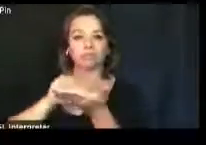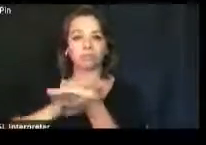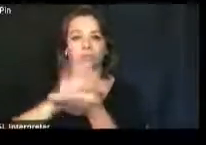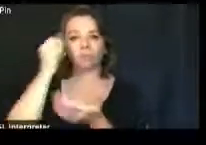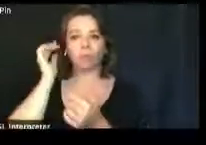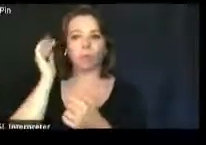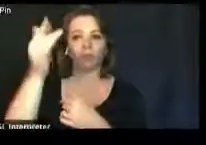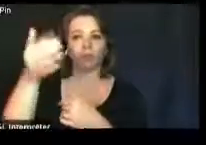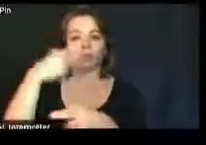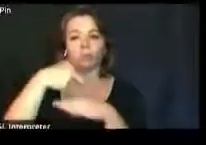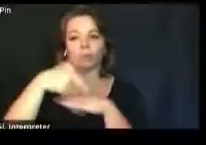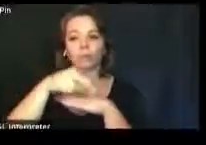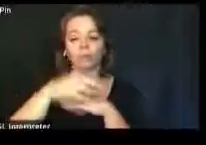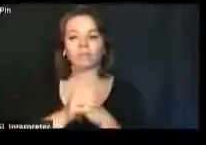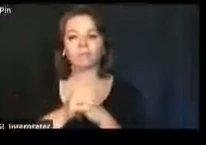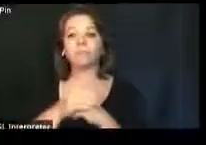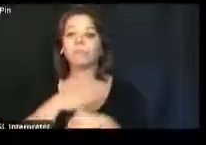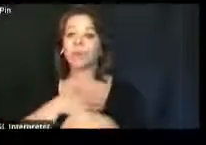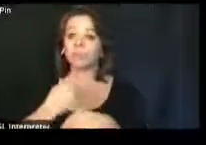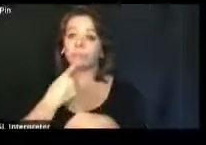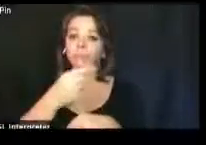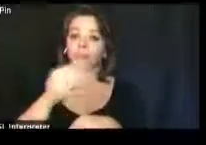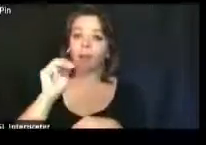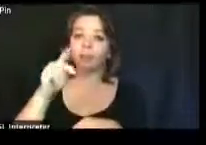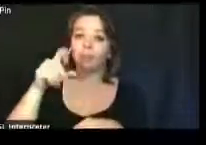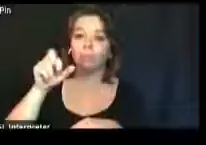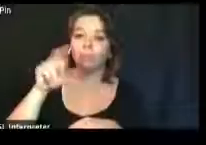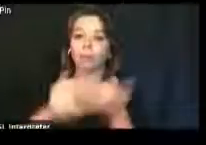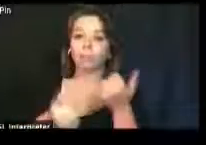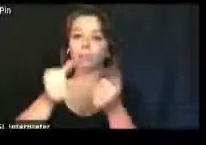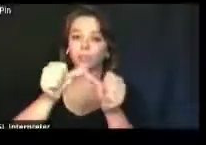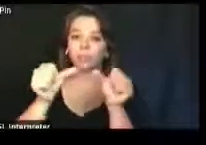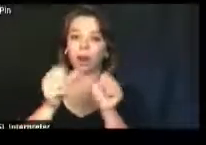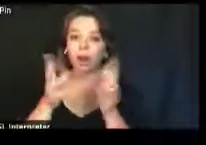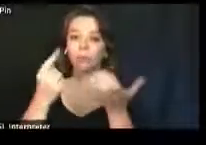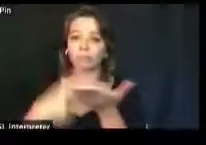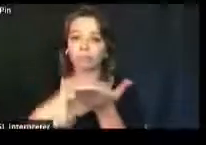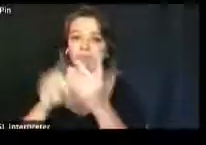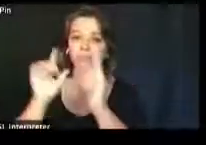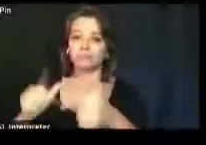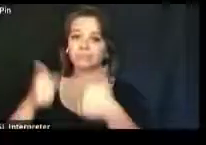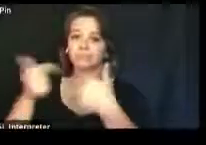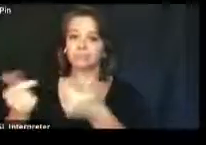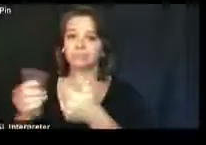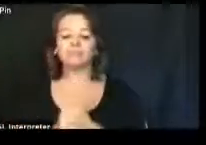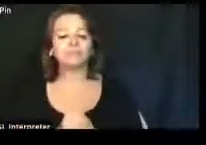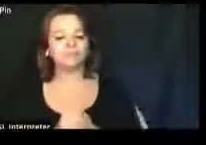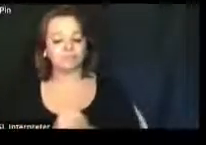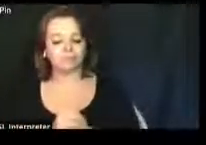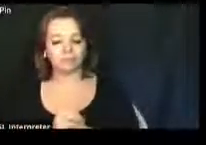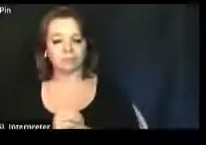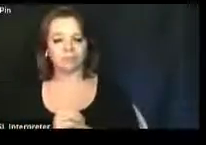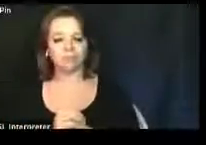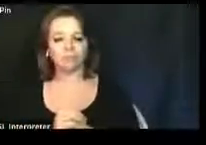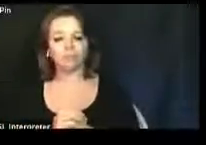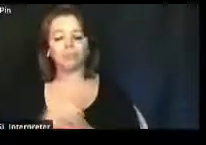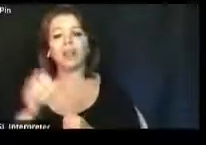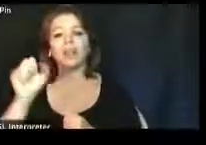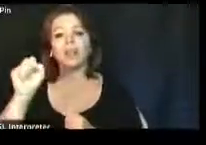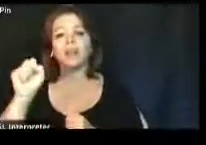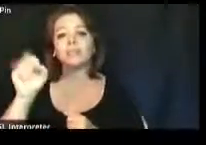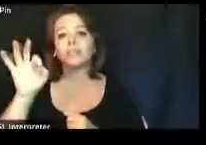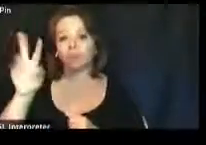reference. And if you'll Okay. please let the mapper know what area you'd like to discuss today, the floor is yours. San Fernando